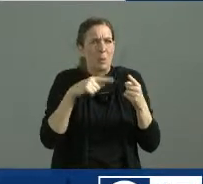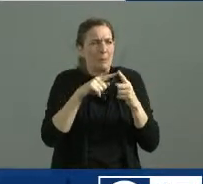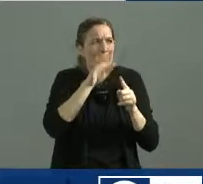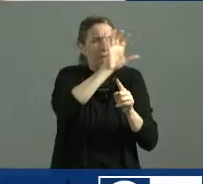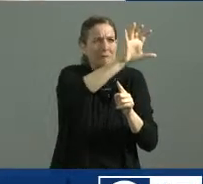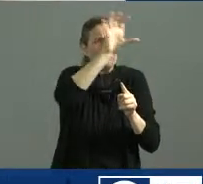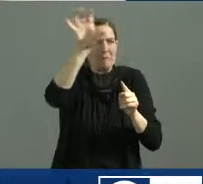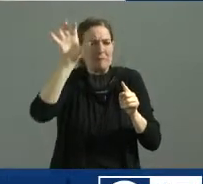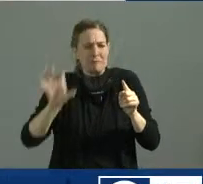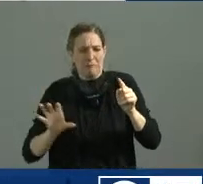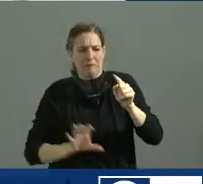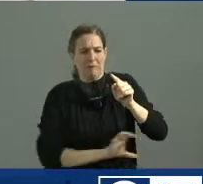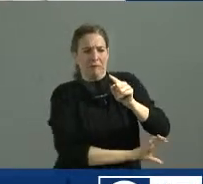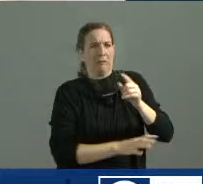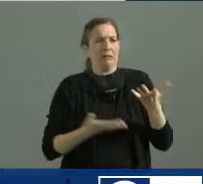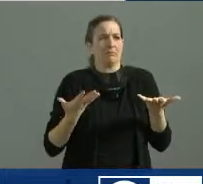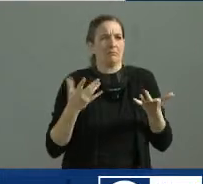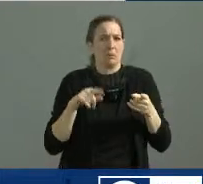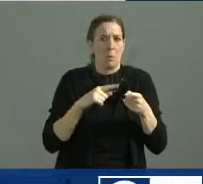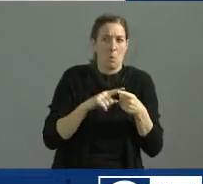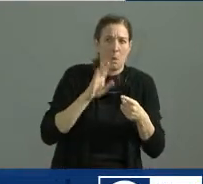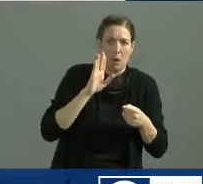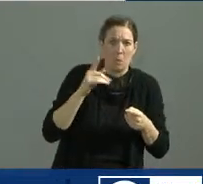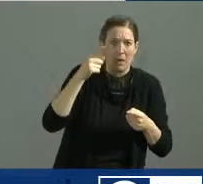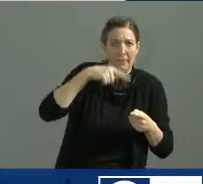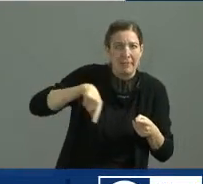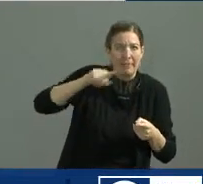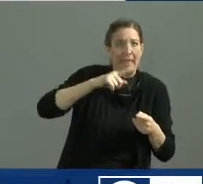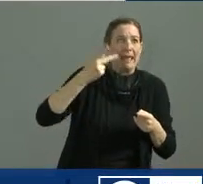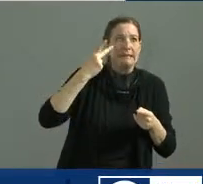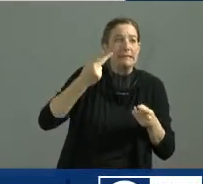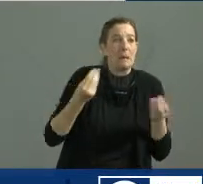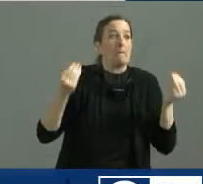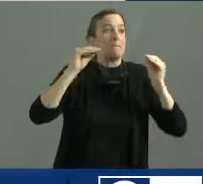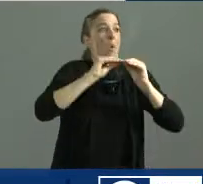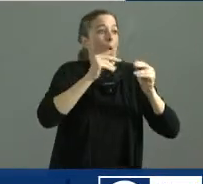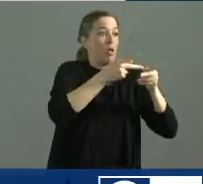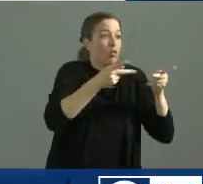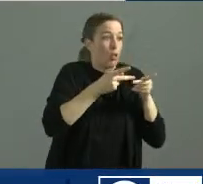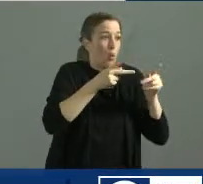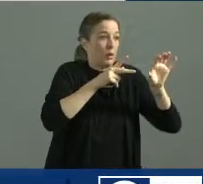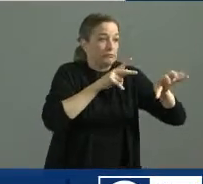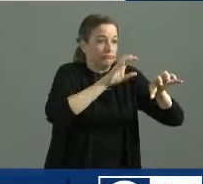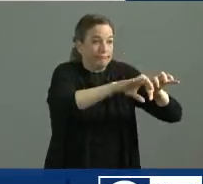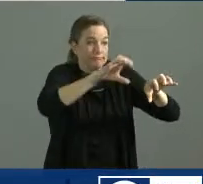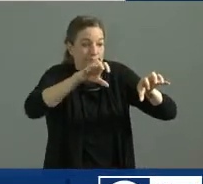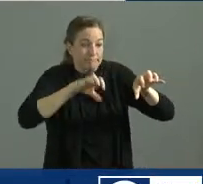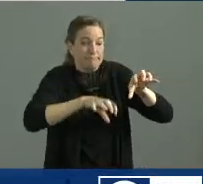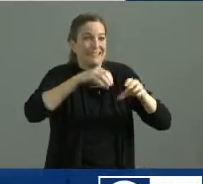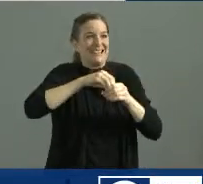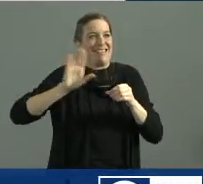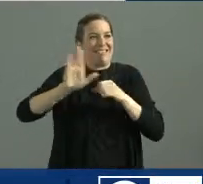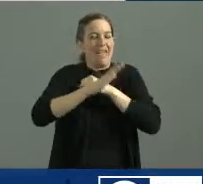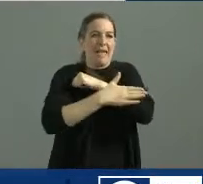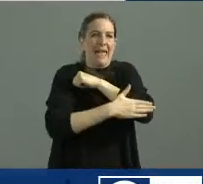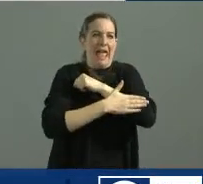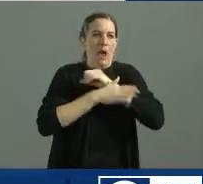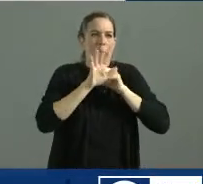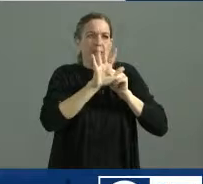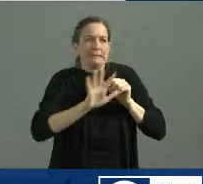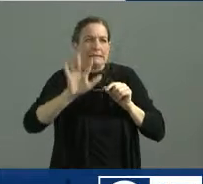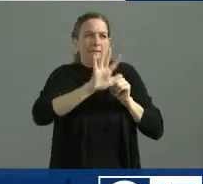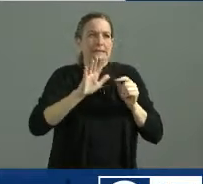start seeing multiple sites and 1B inoculations? Yes, so I